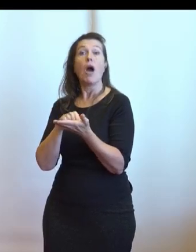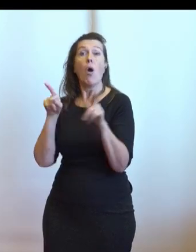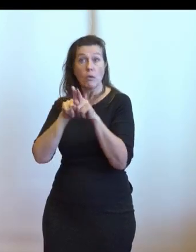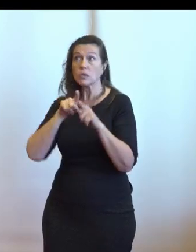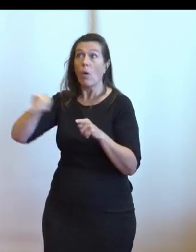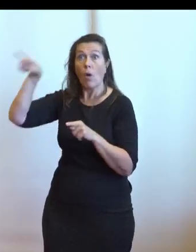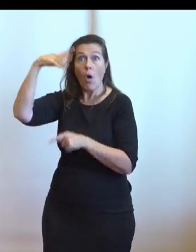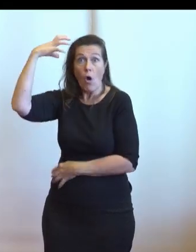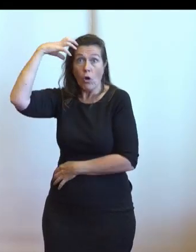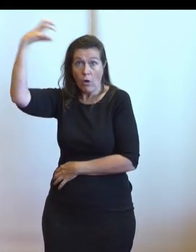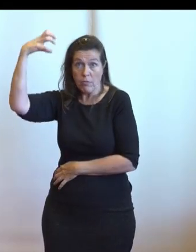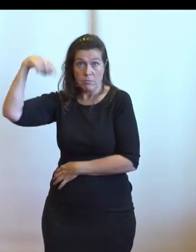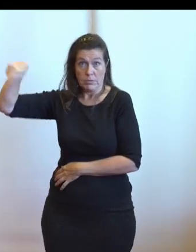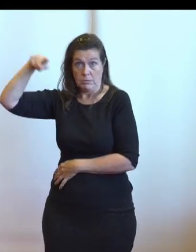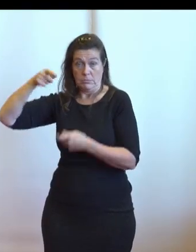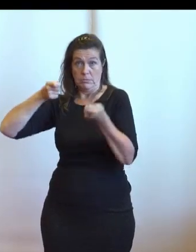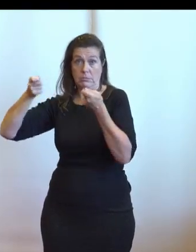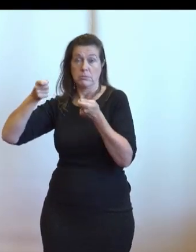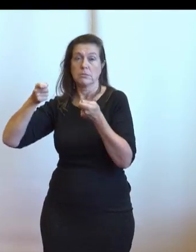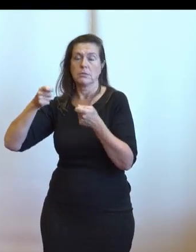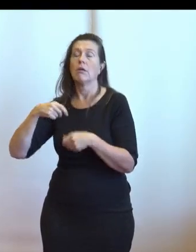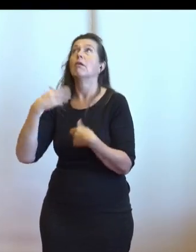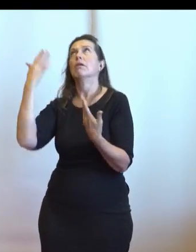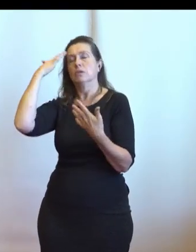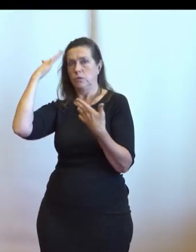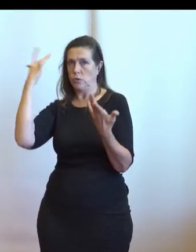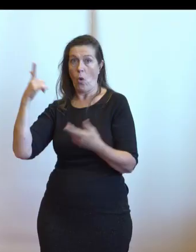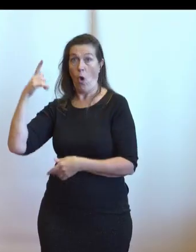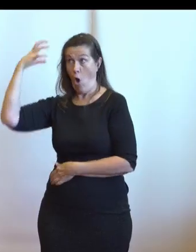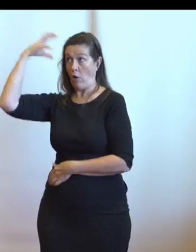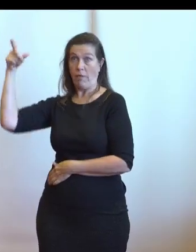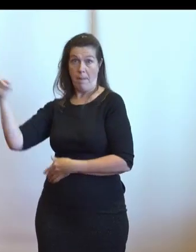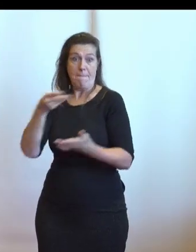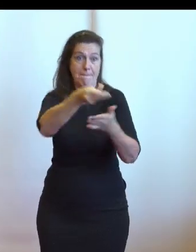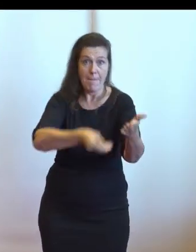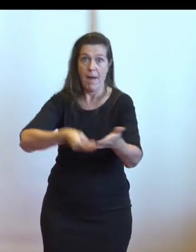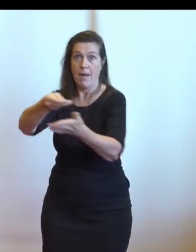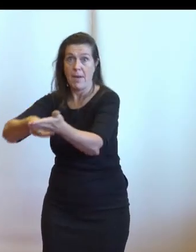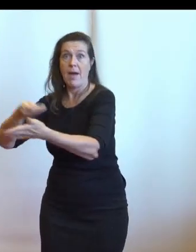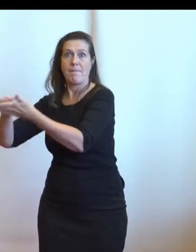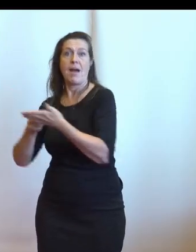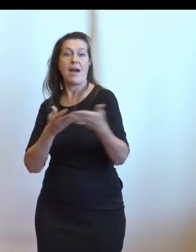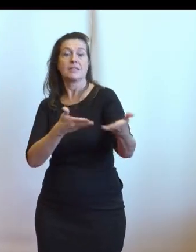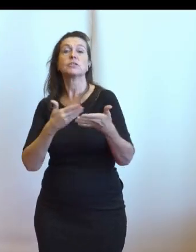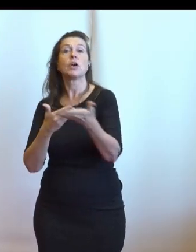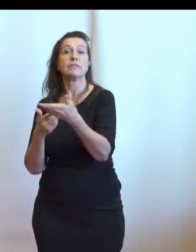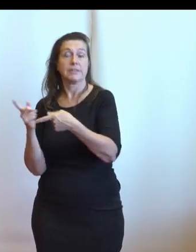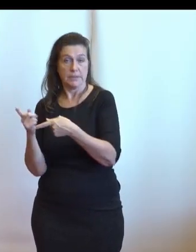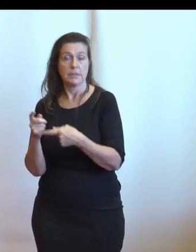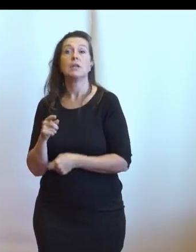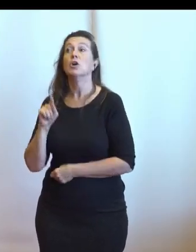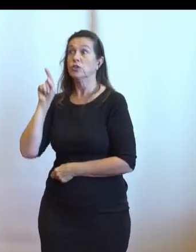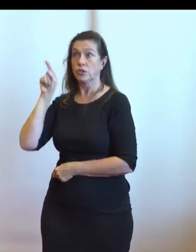level, because as we all know, the governments are one of the biggest buyers in the world. So it's very important